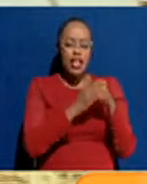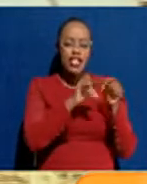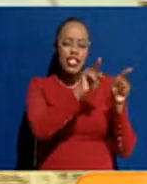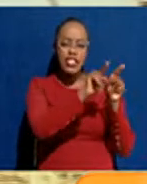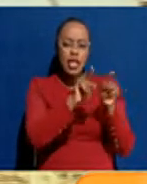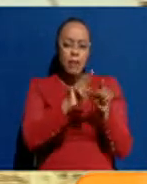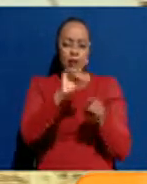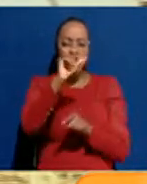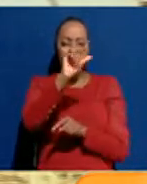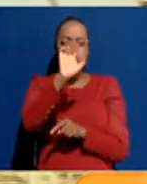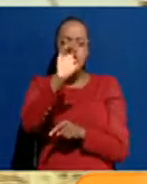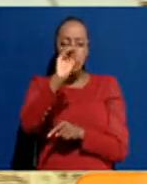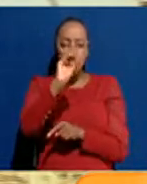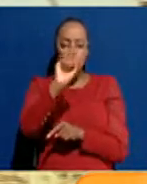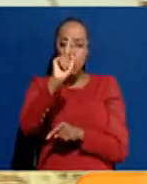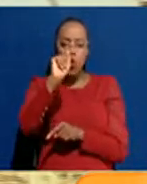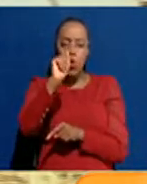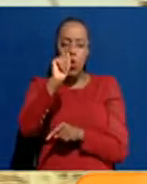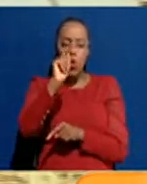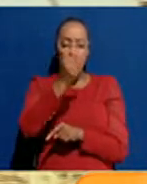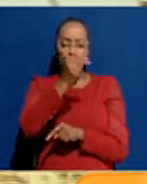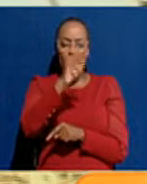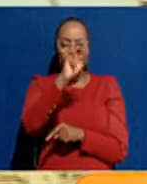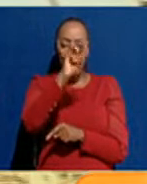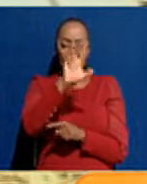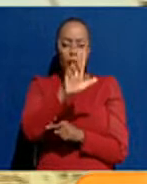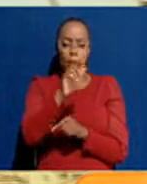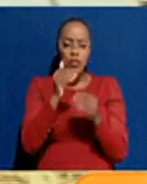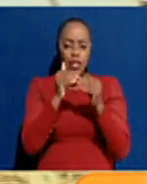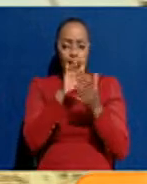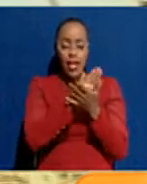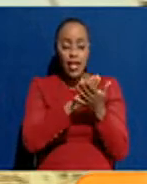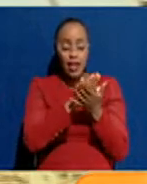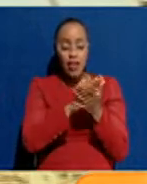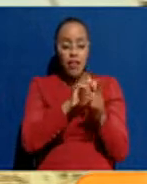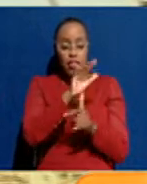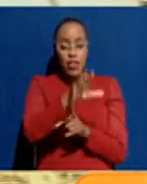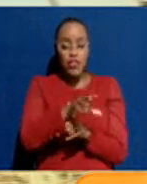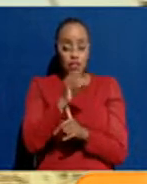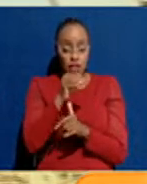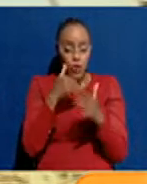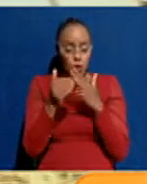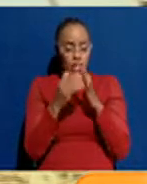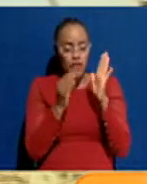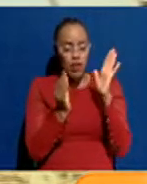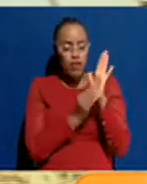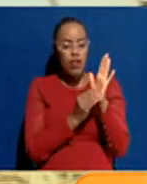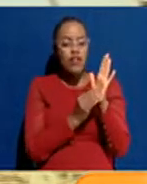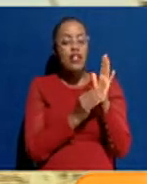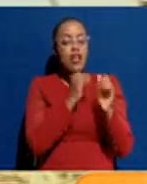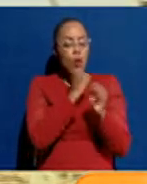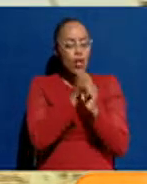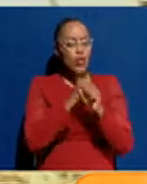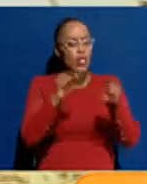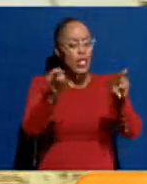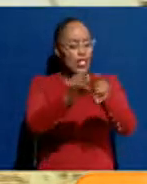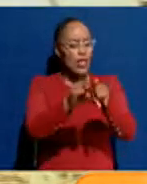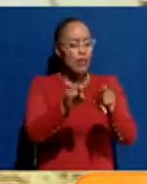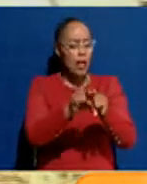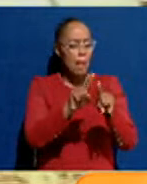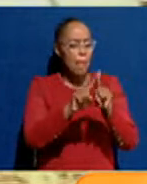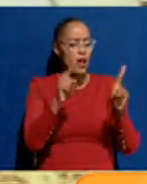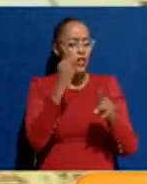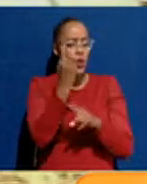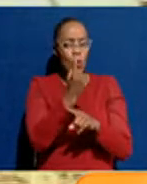course, geothermal is the one that is really base. It, you'll always get what it said. Mm-hmm. The hydros would do the same, unless, of course,